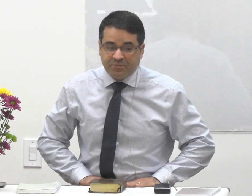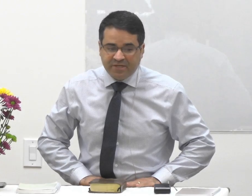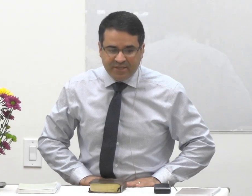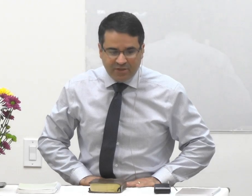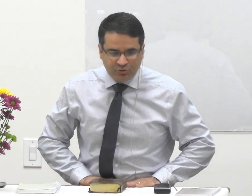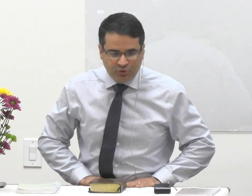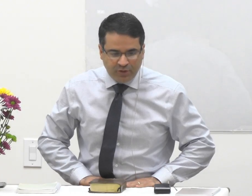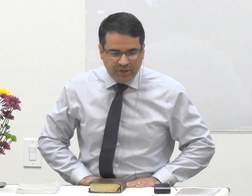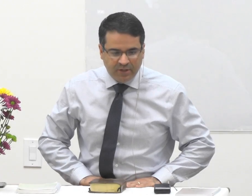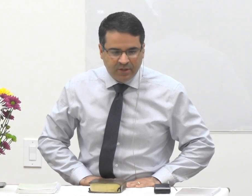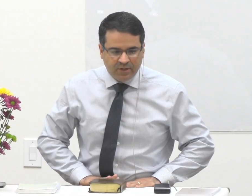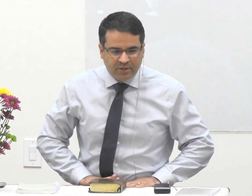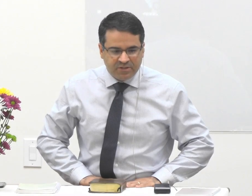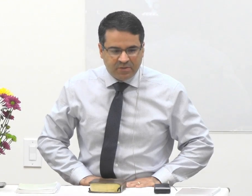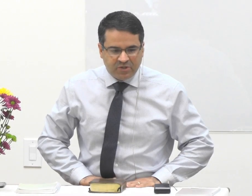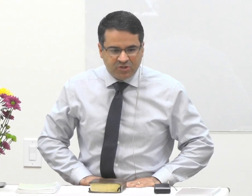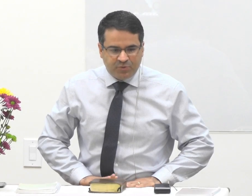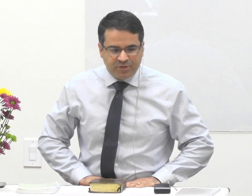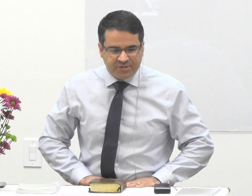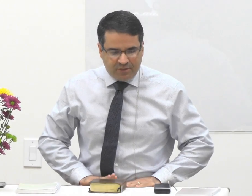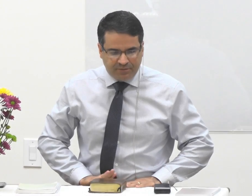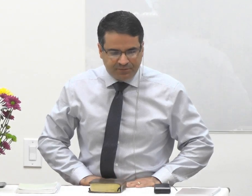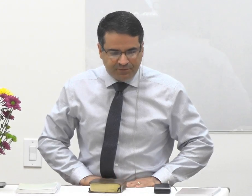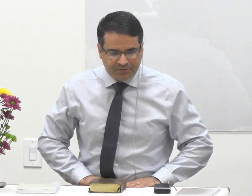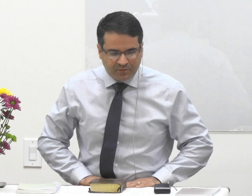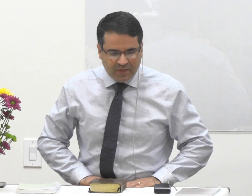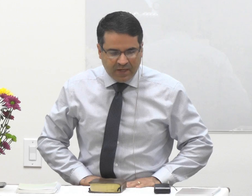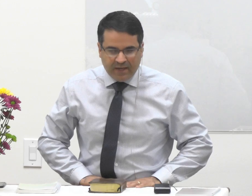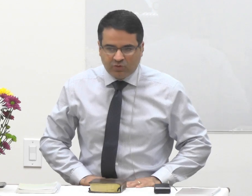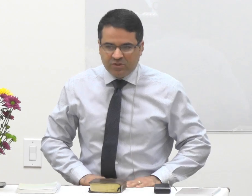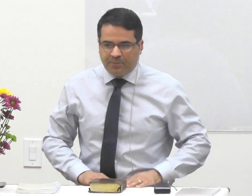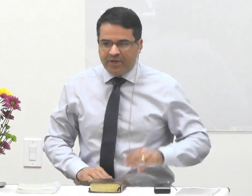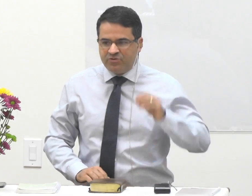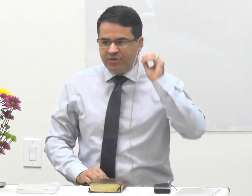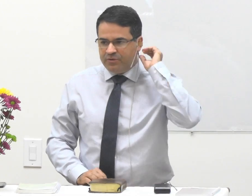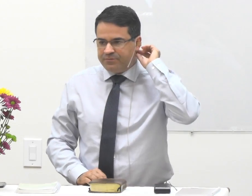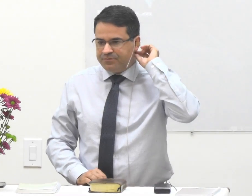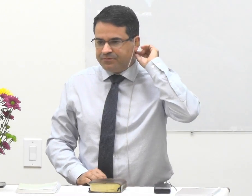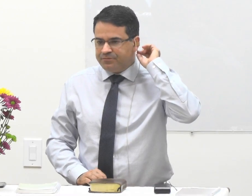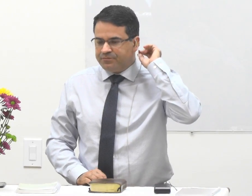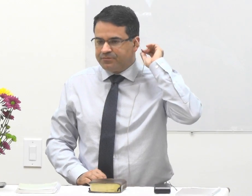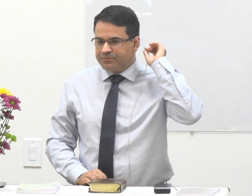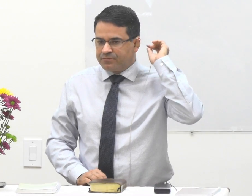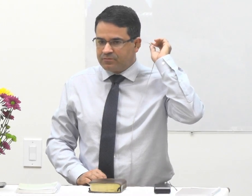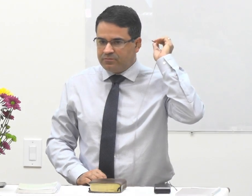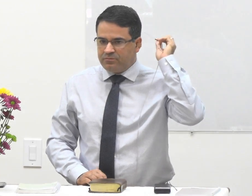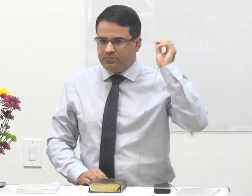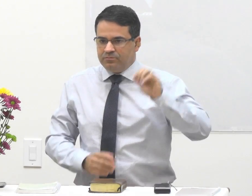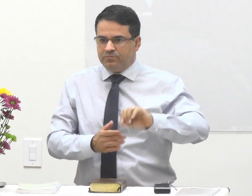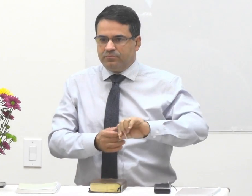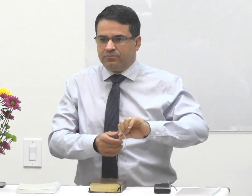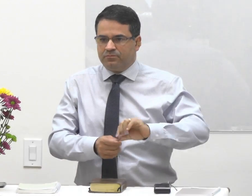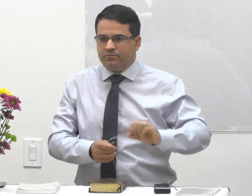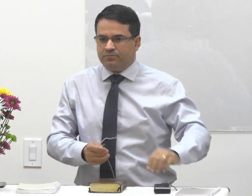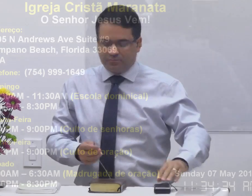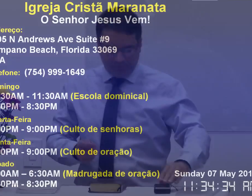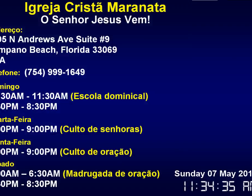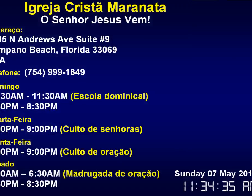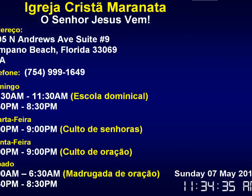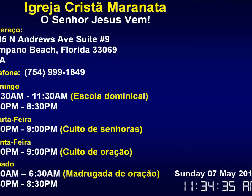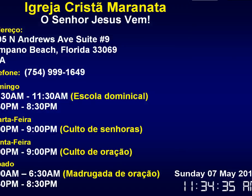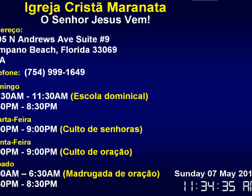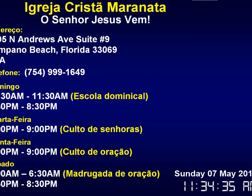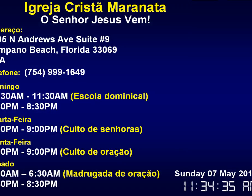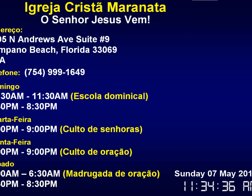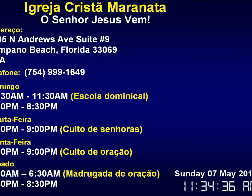to come, if you need to give a ride or anything, please Let's help everyone. Peace of the Lord.